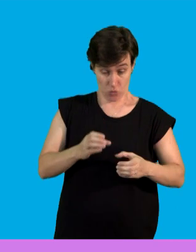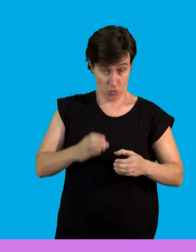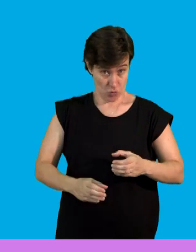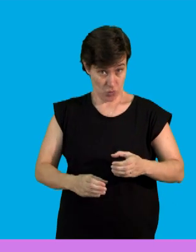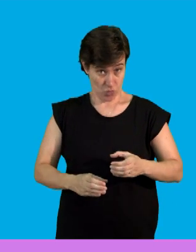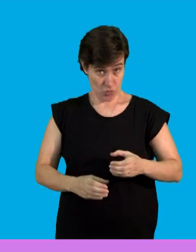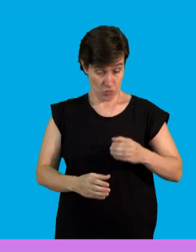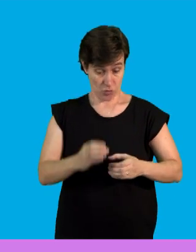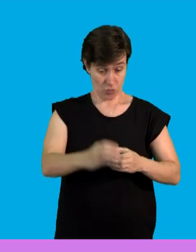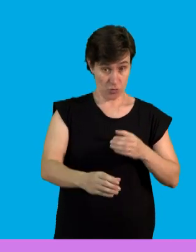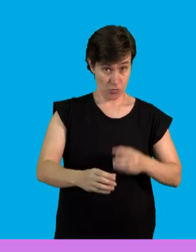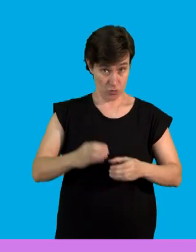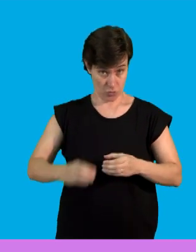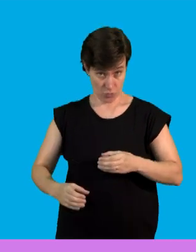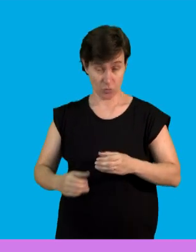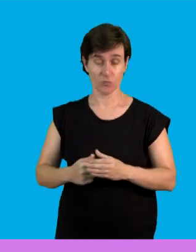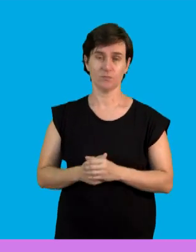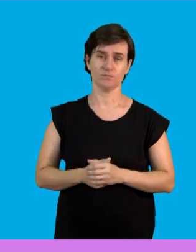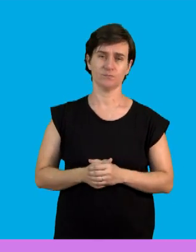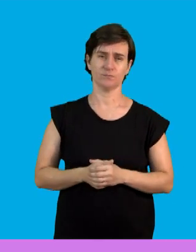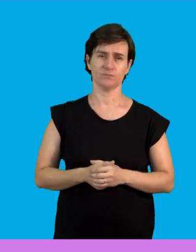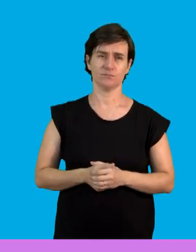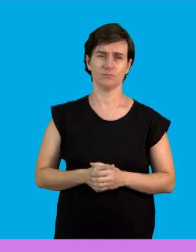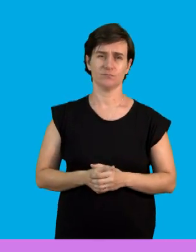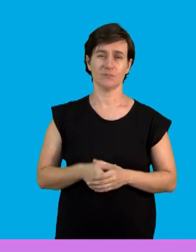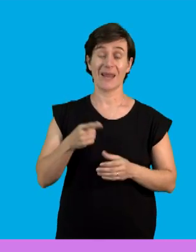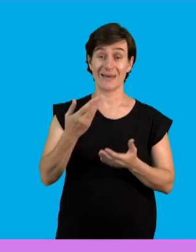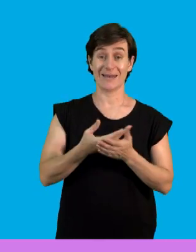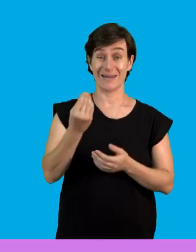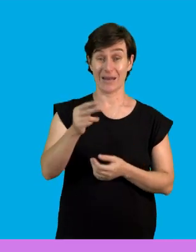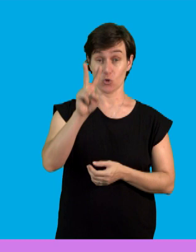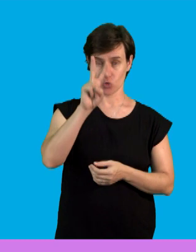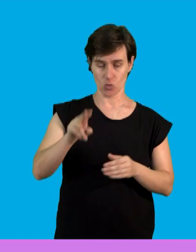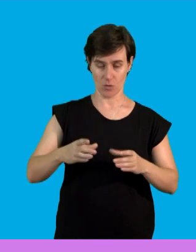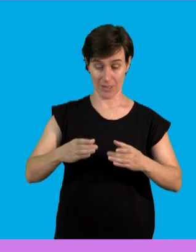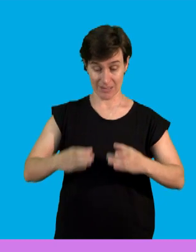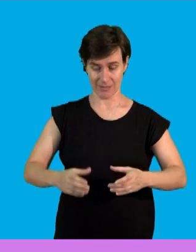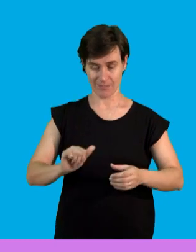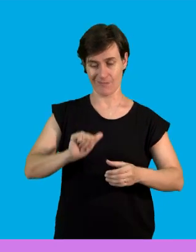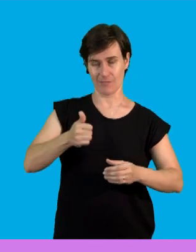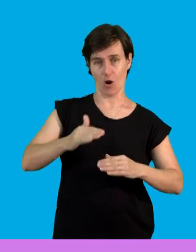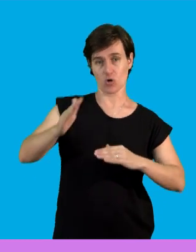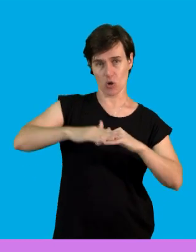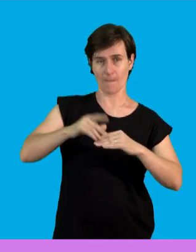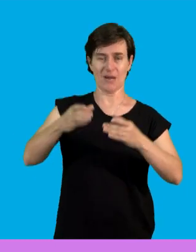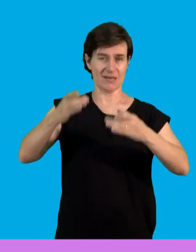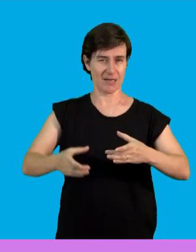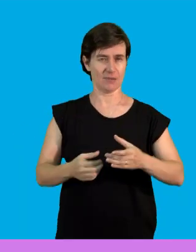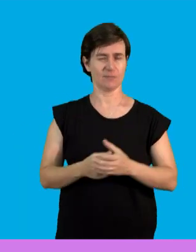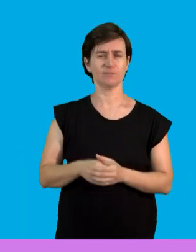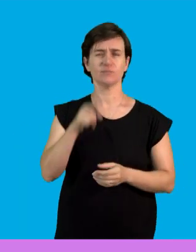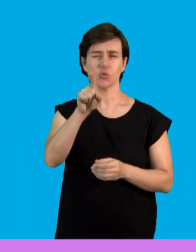across the length, so there will be 2 as well, and it can have 2 layers that can fit in the